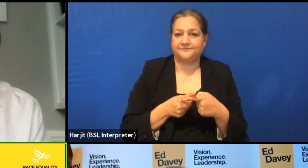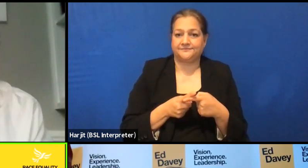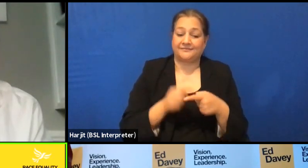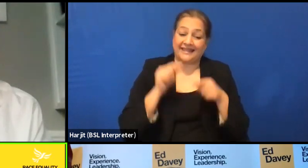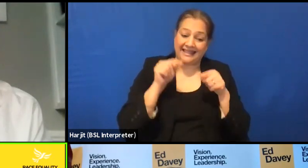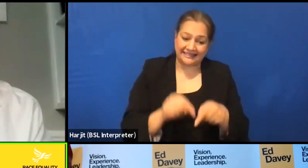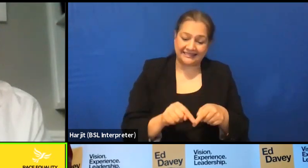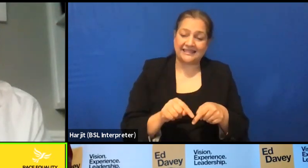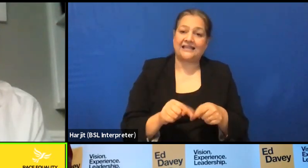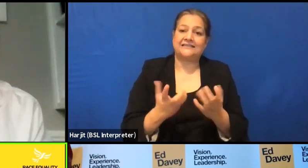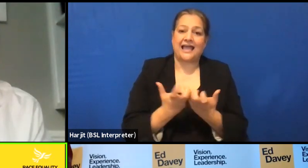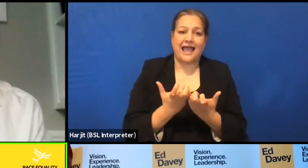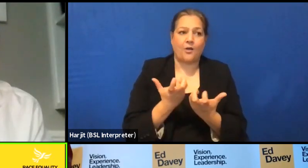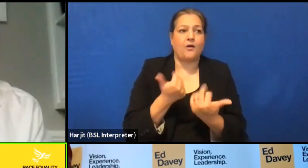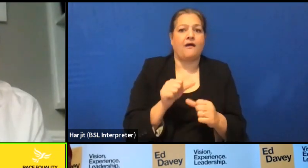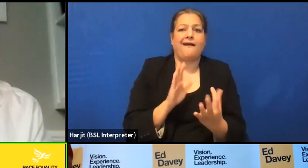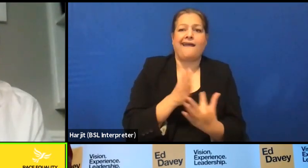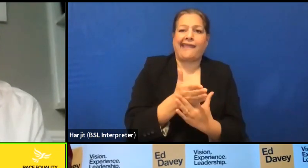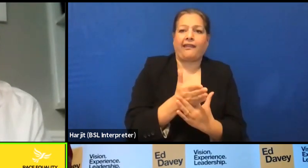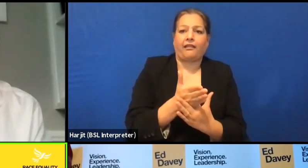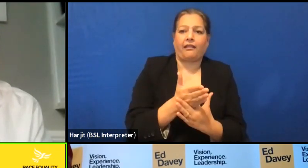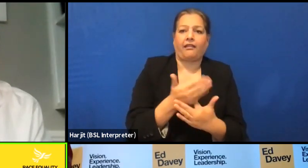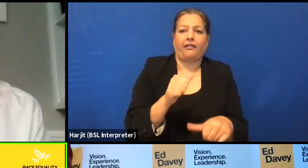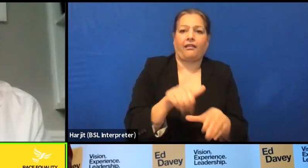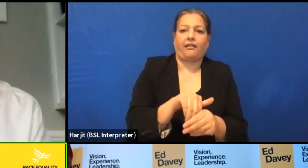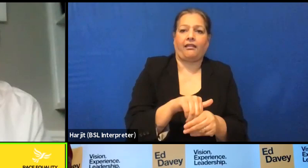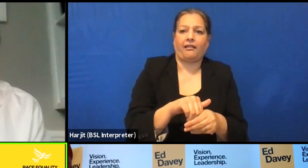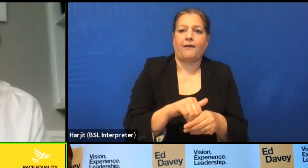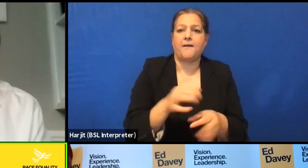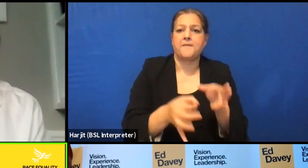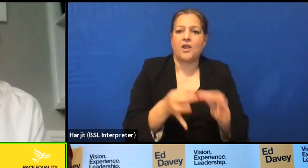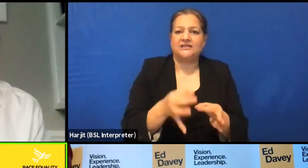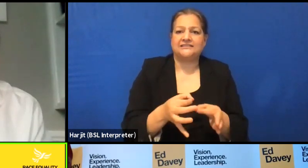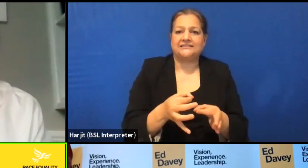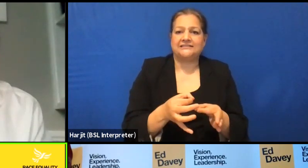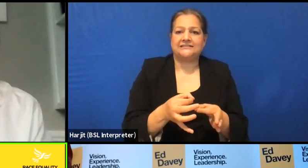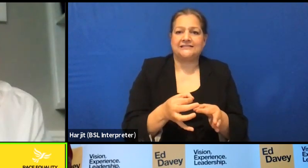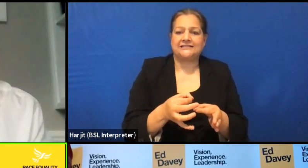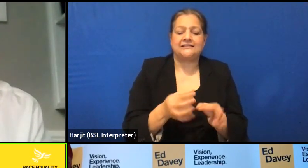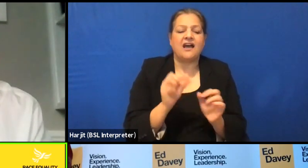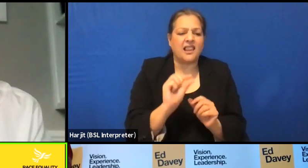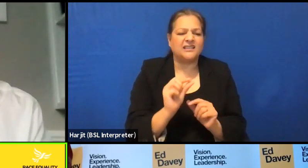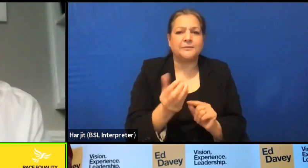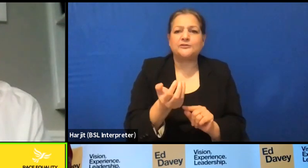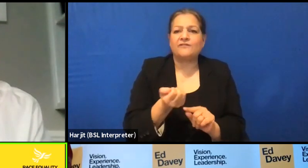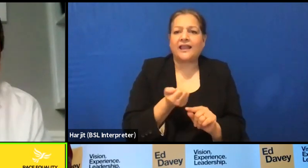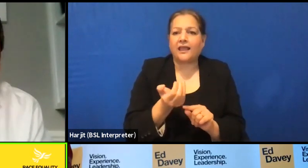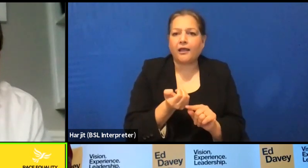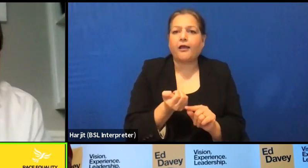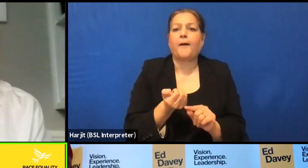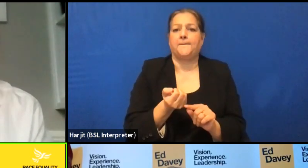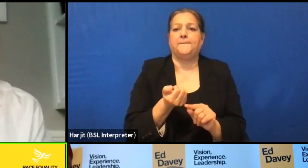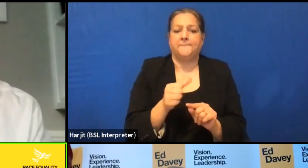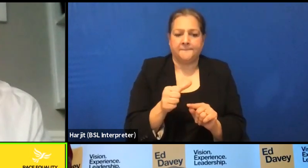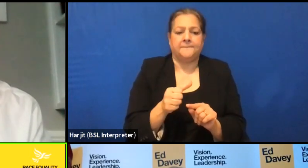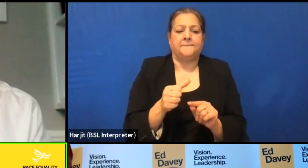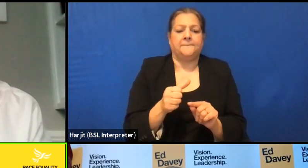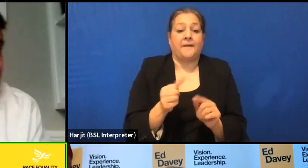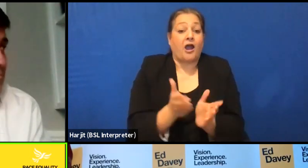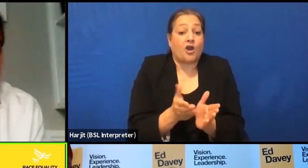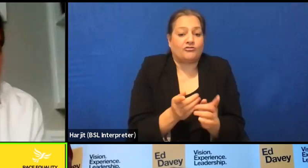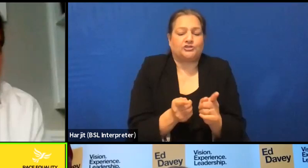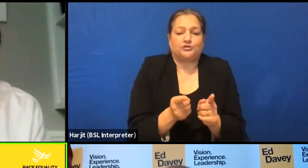to politics, and that is what can give a little bit of income to encourage people to continue in the party alongside their other